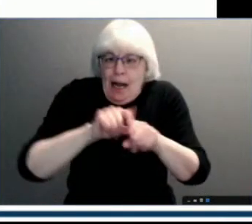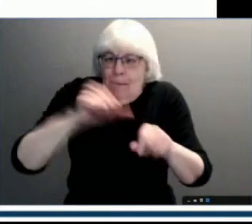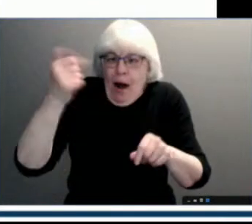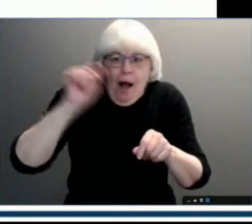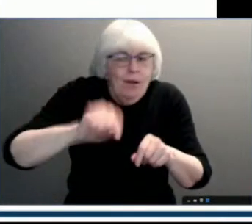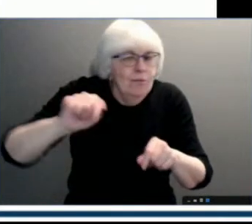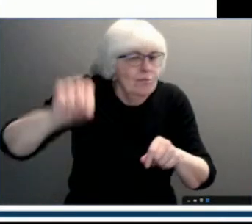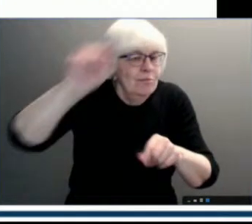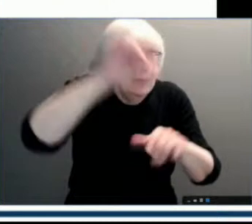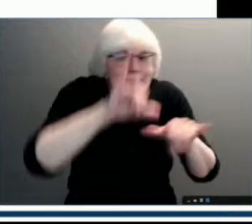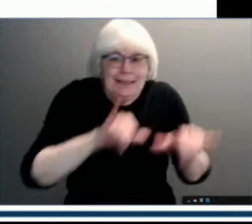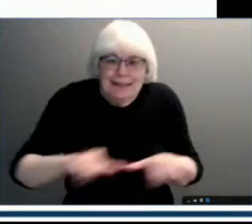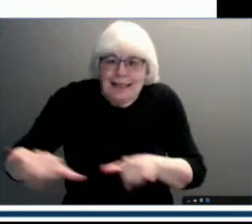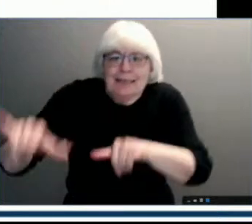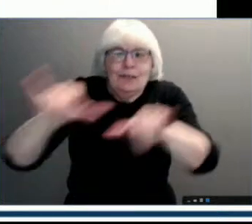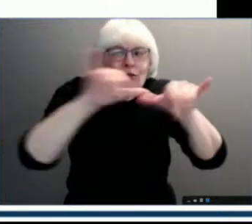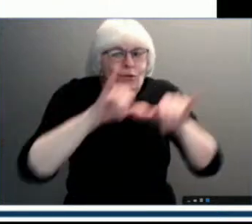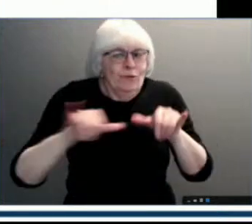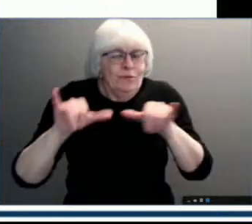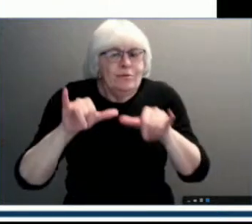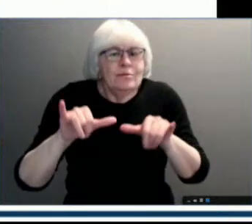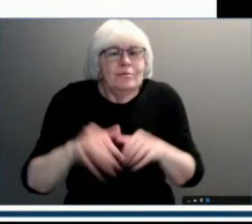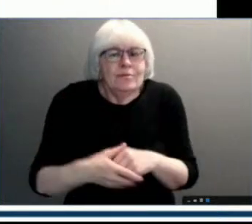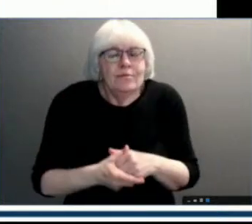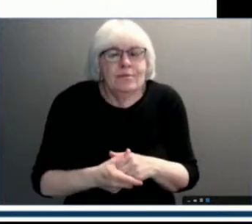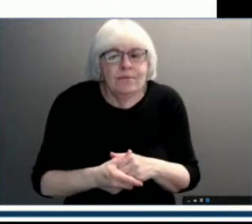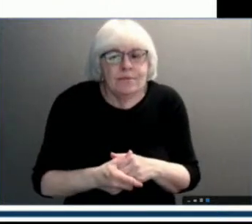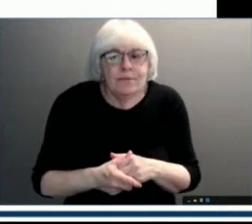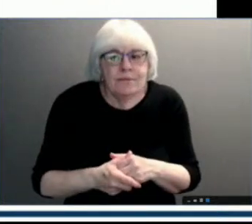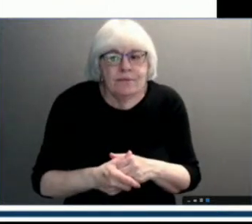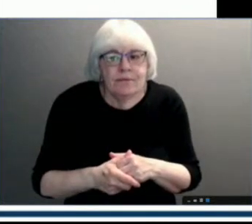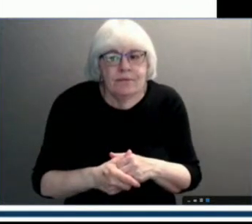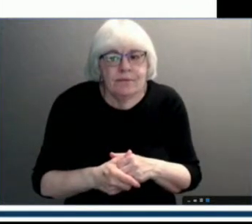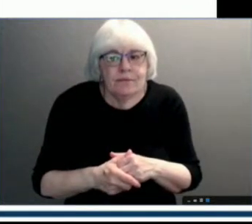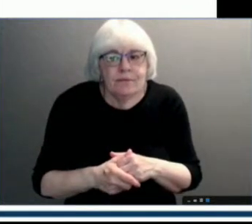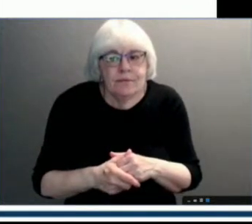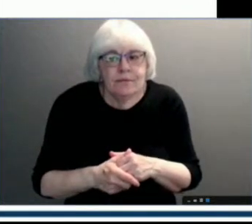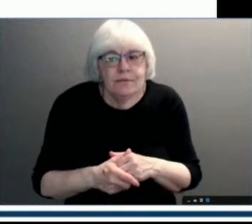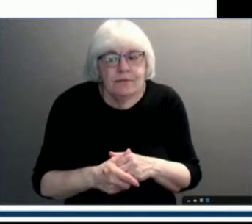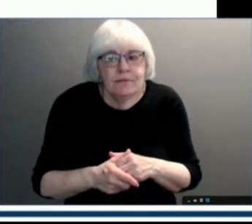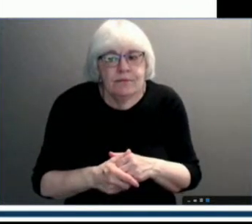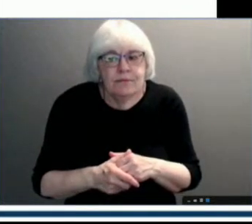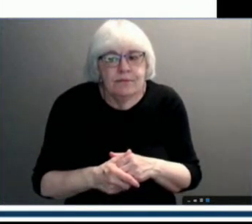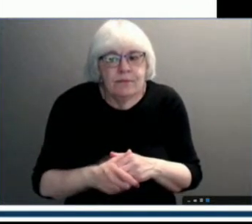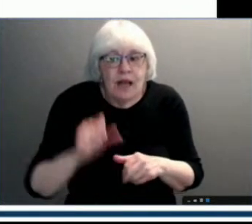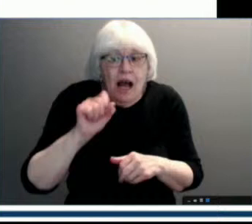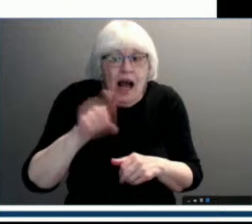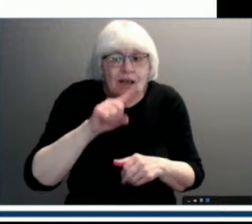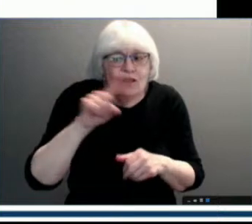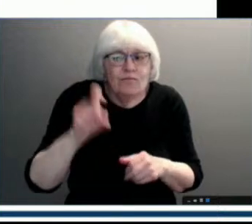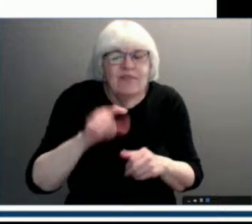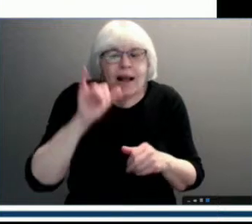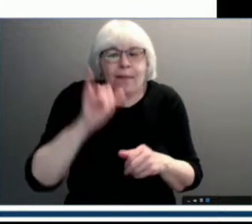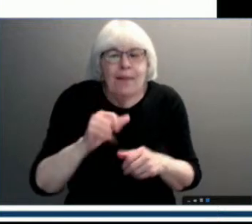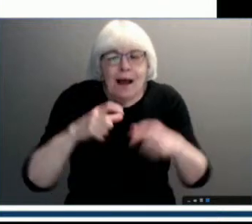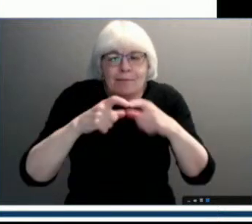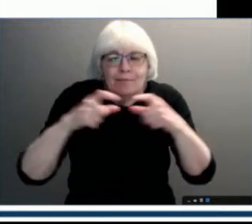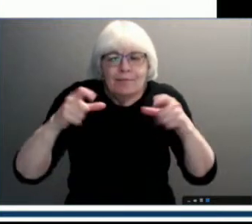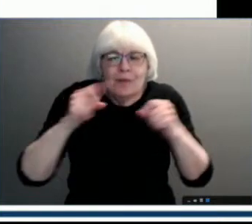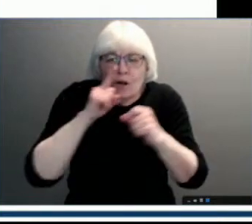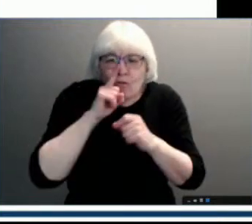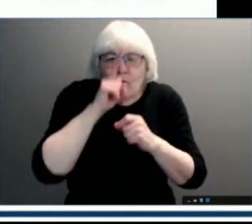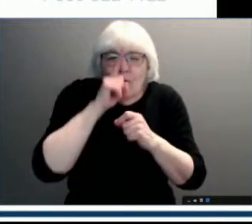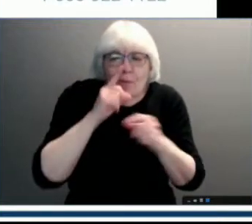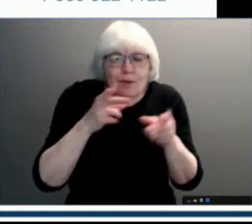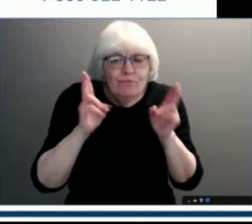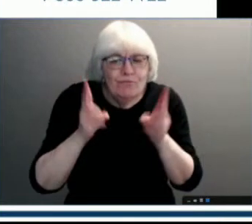Tim, do you have a follow-up question? I do. On the rapid test reporting, many of people have